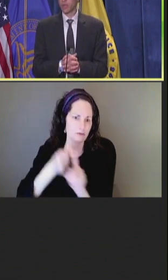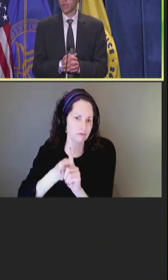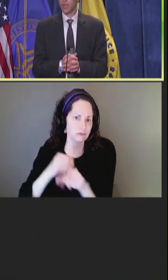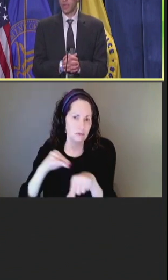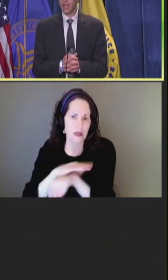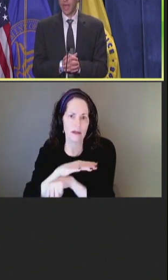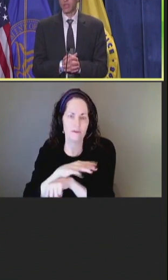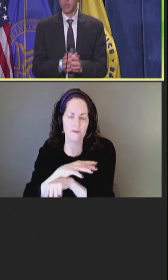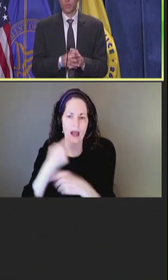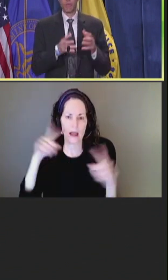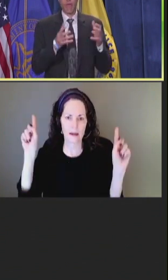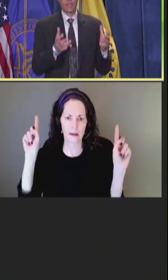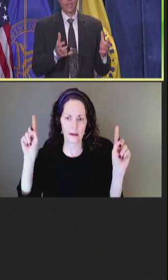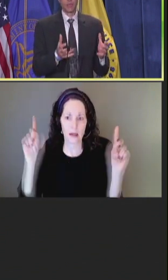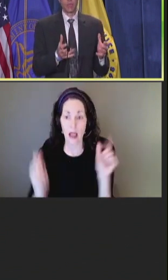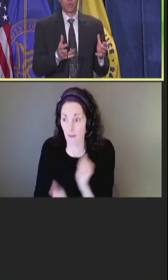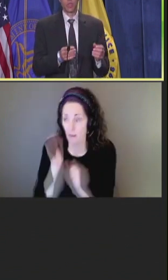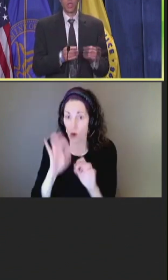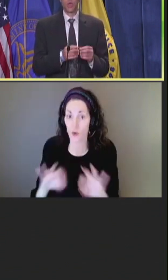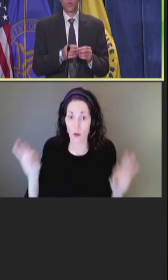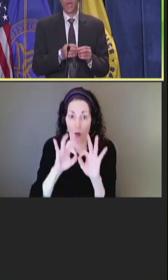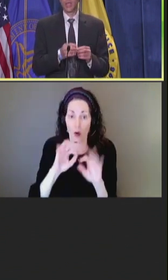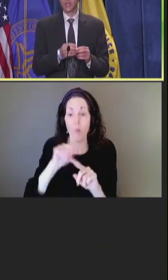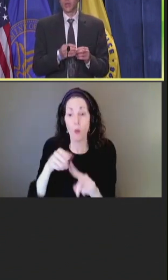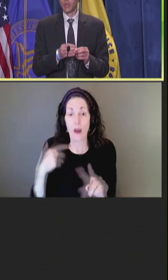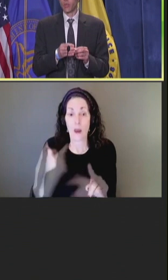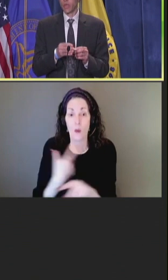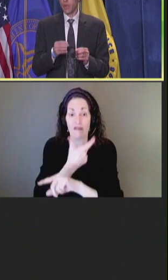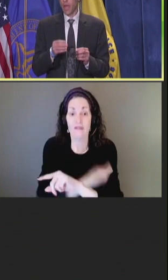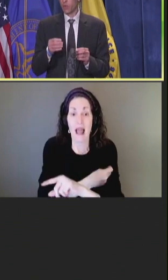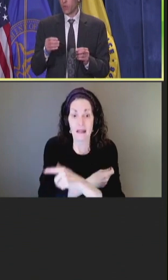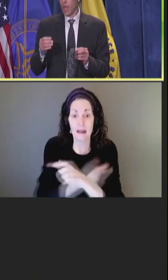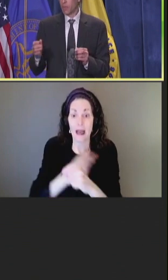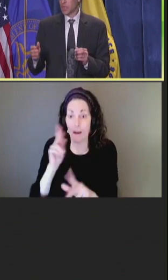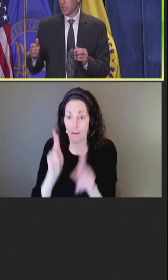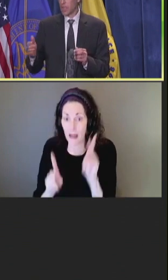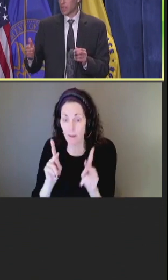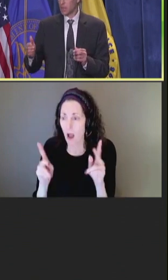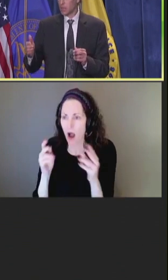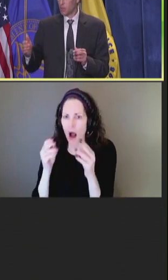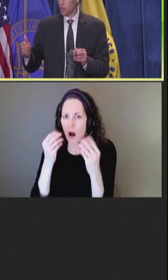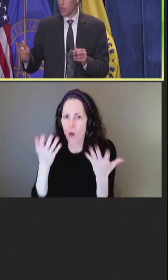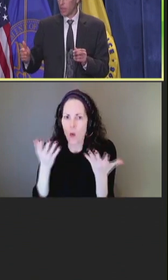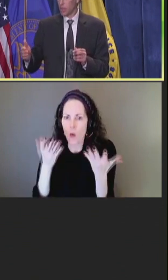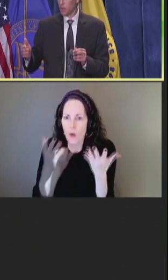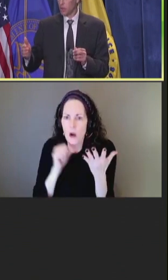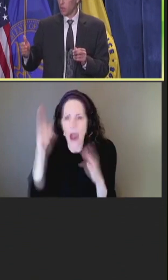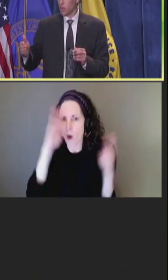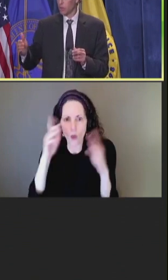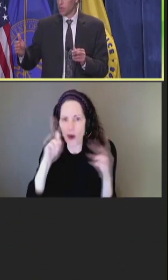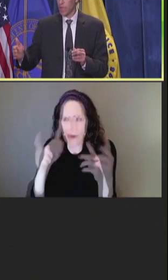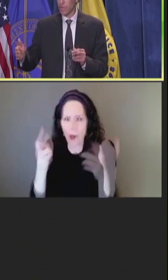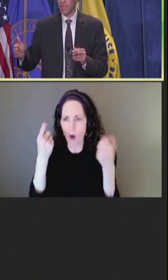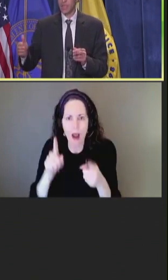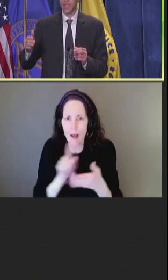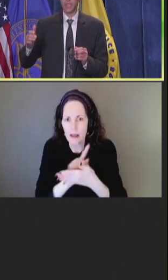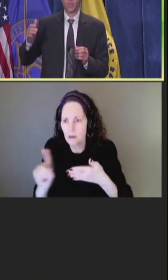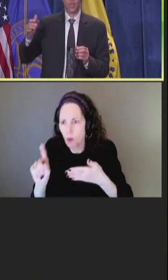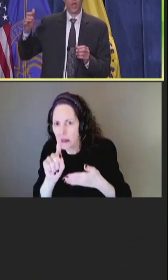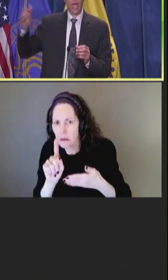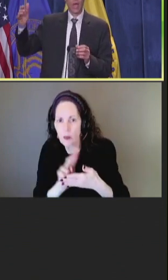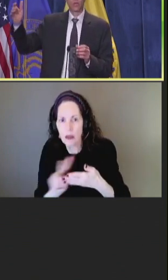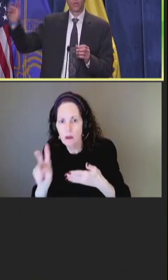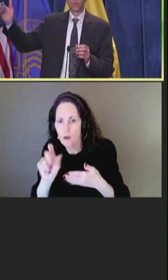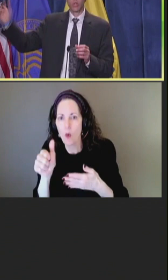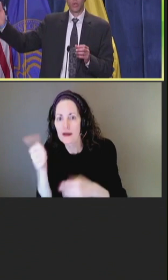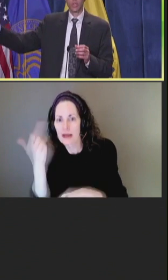important thing, actually. When we vaccinate people, we're not necessarily worried about what happens in the next week or 10 days. It's